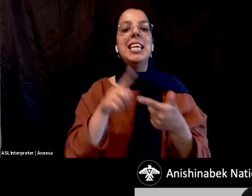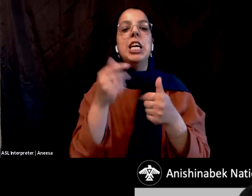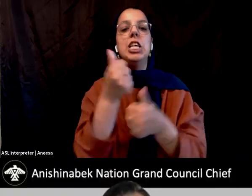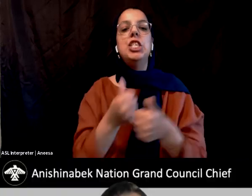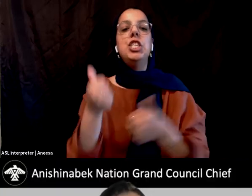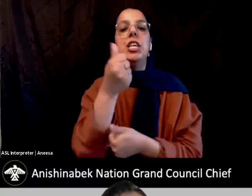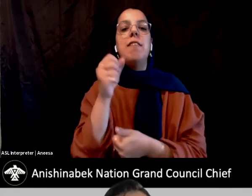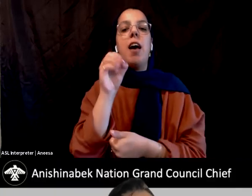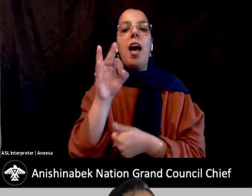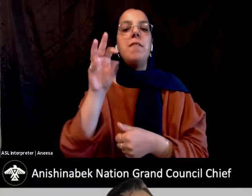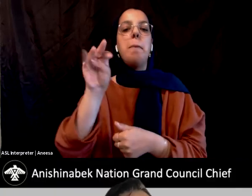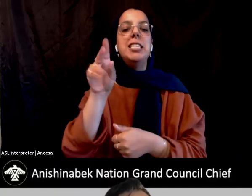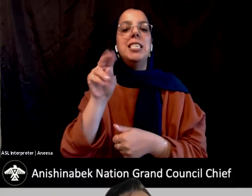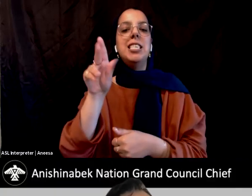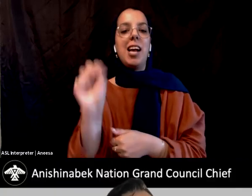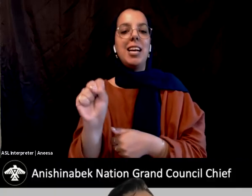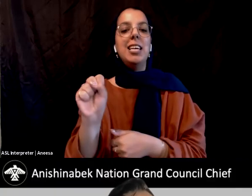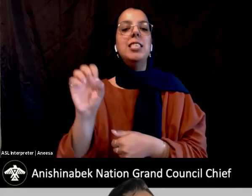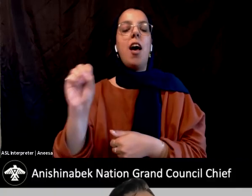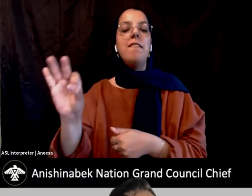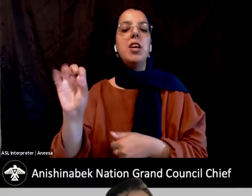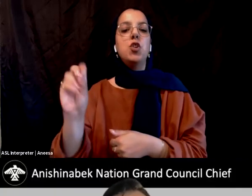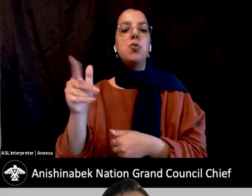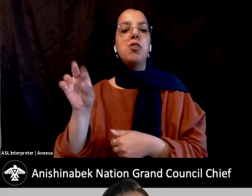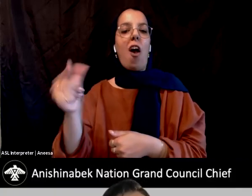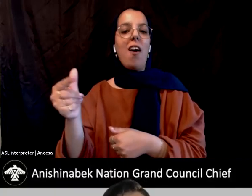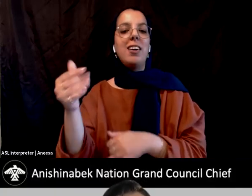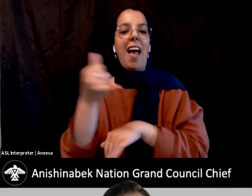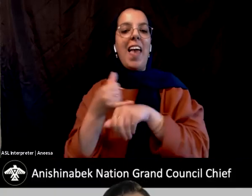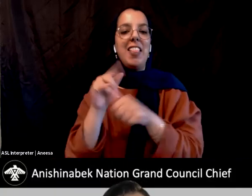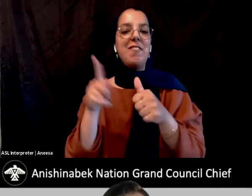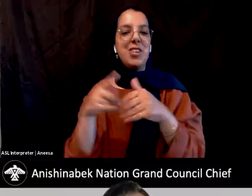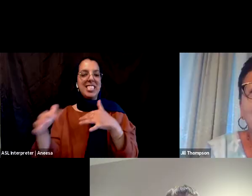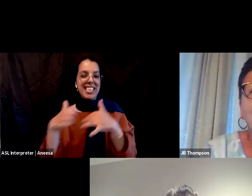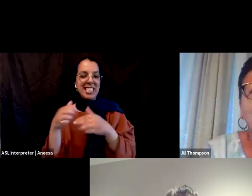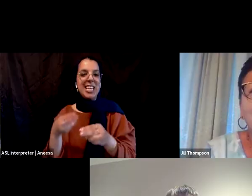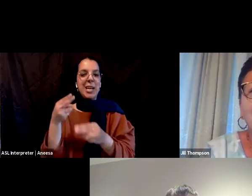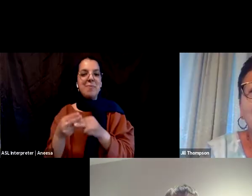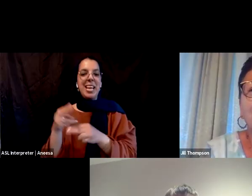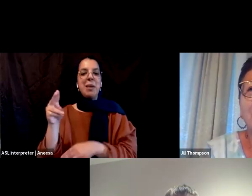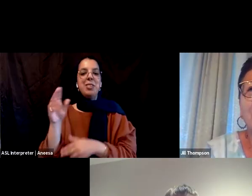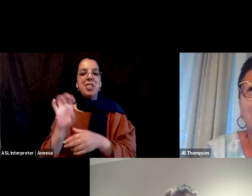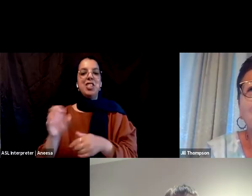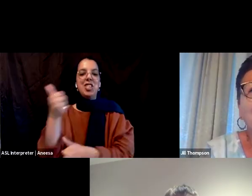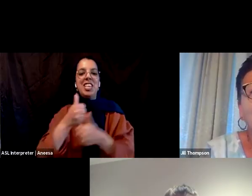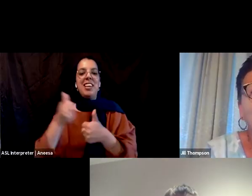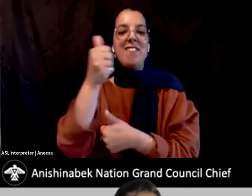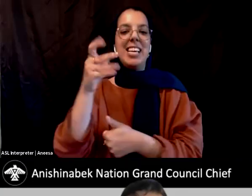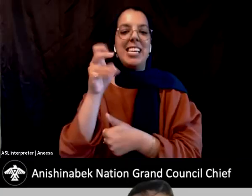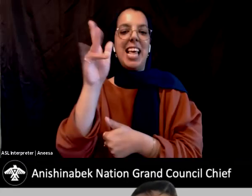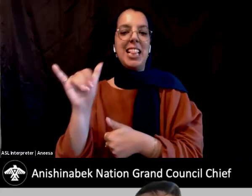First Nation, Chief Kali Laraka, the Chief of Alderville First Nation, Chief Dave